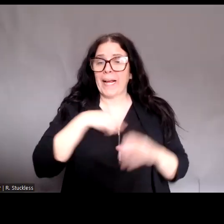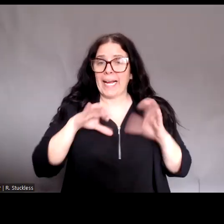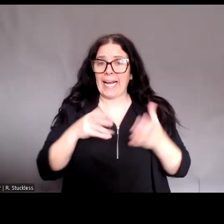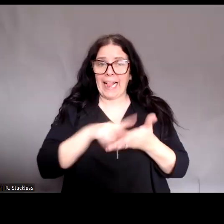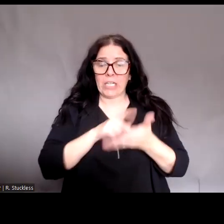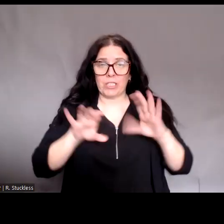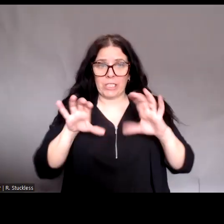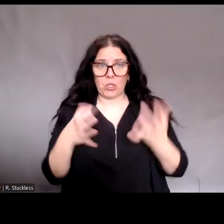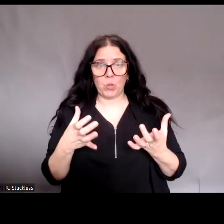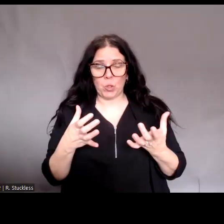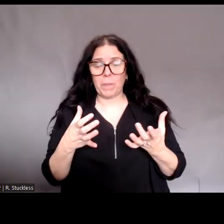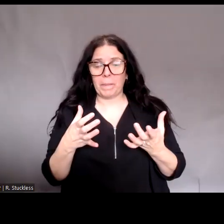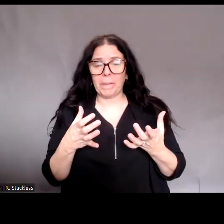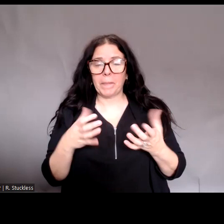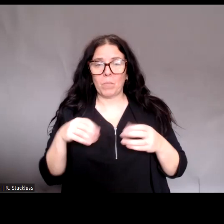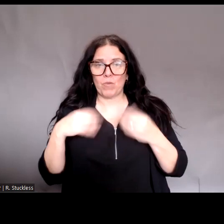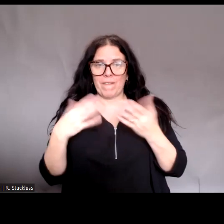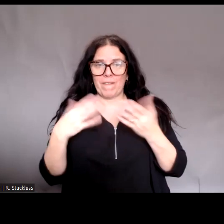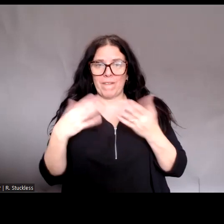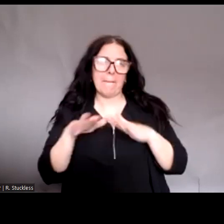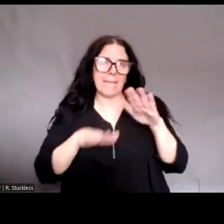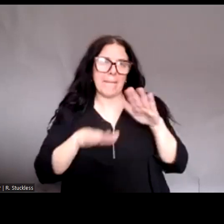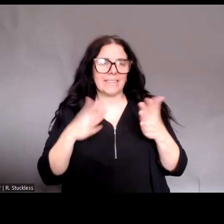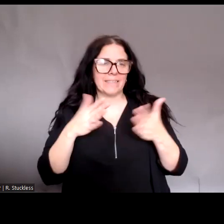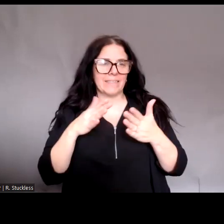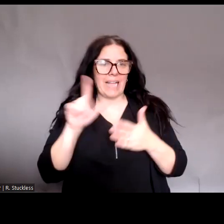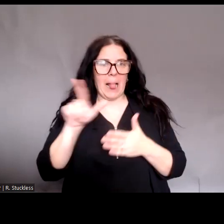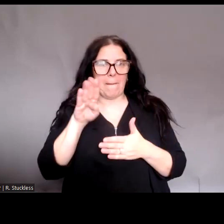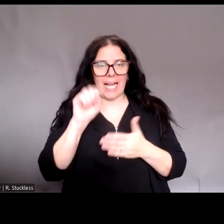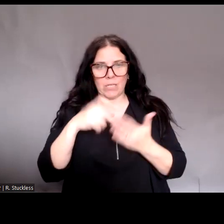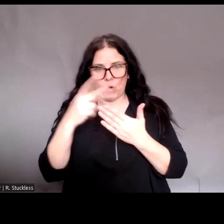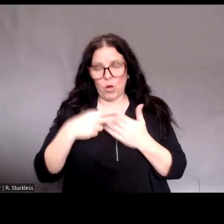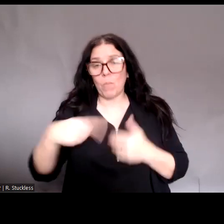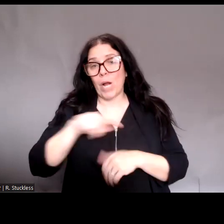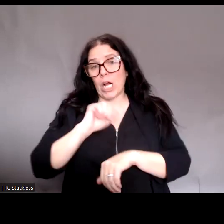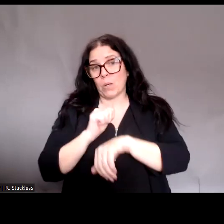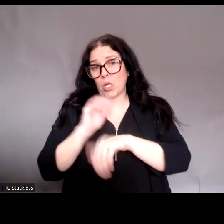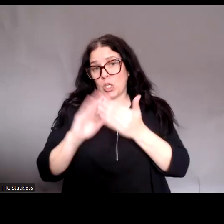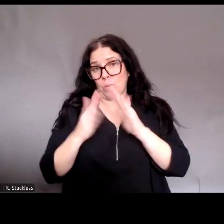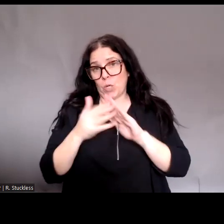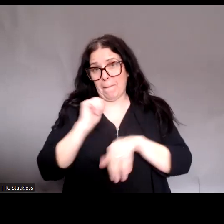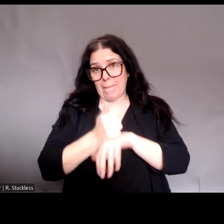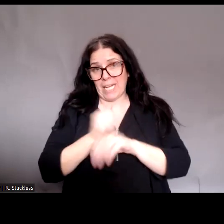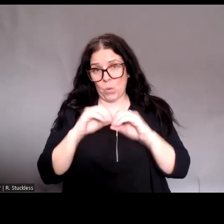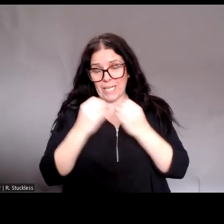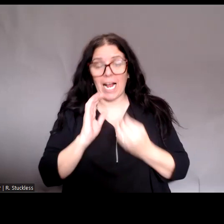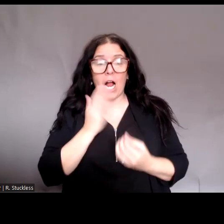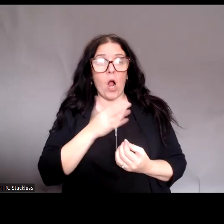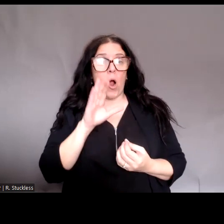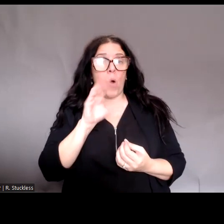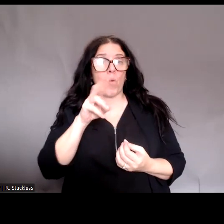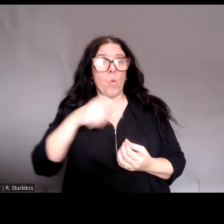provide your basic sort of LBS programs. We're a community-based organization. So our core group of